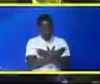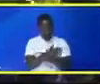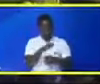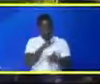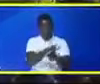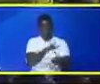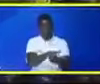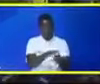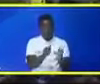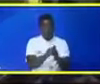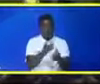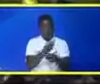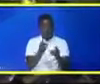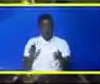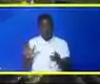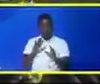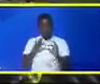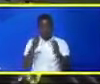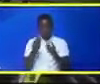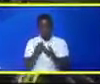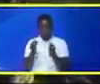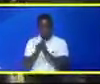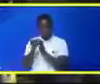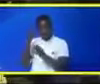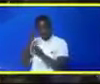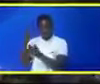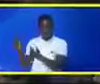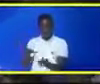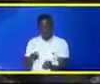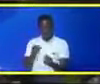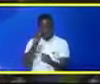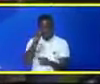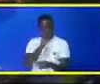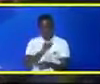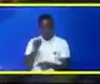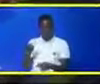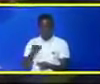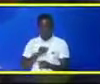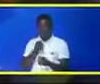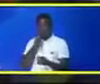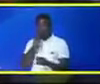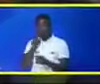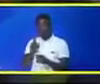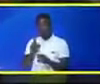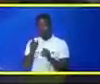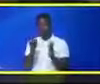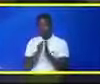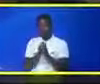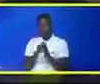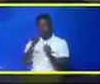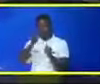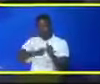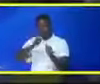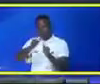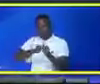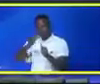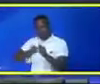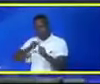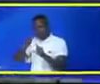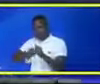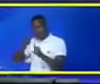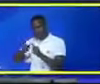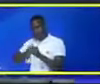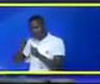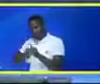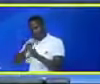their families. This is why they came. Therefore, I decree and declare that every legal access